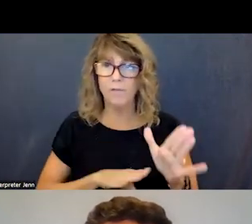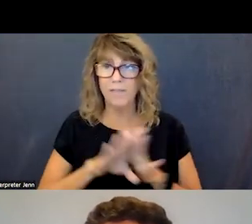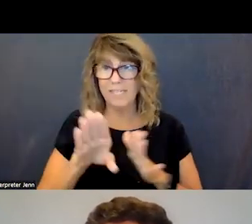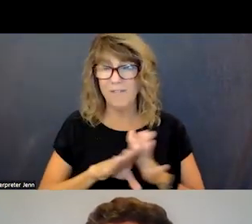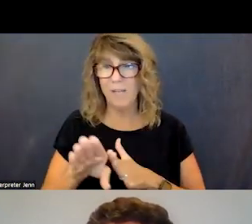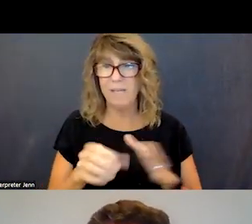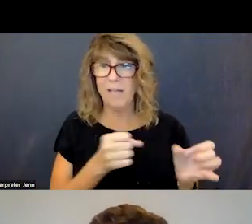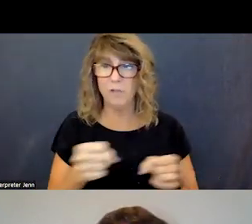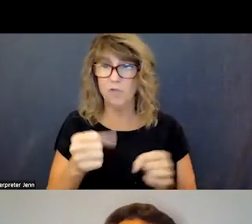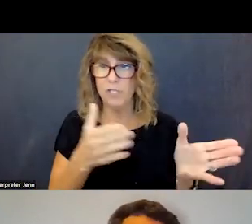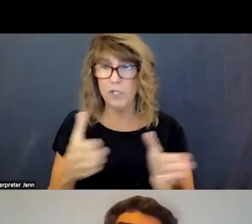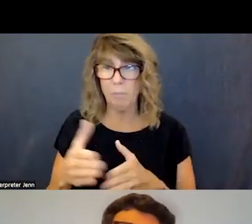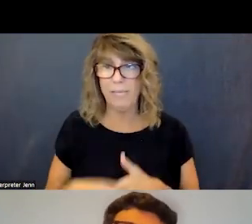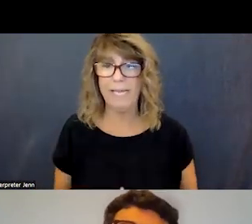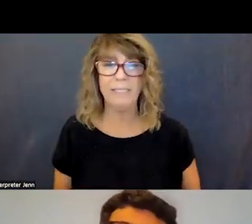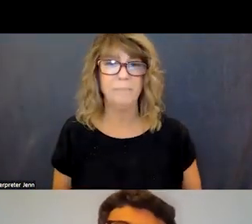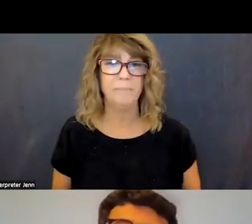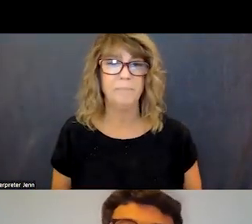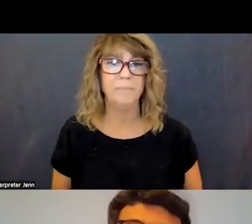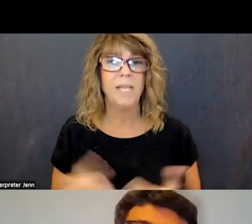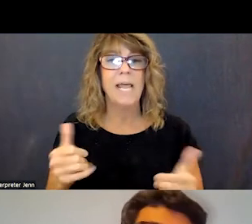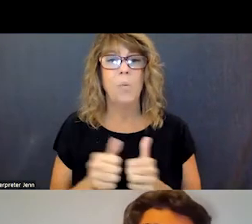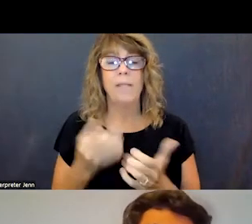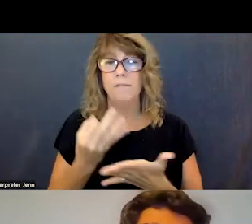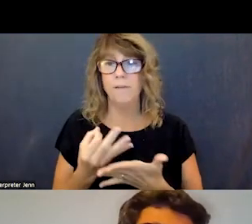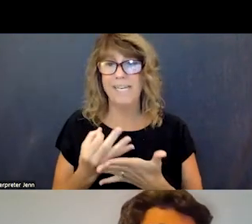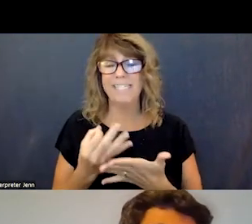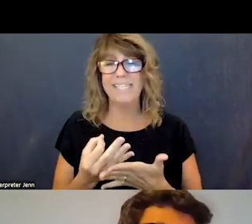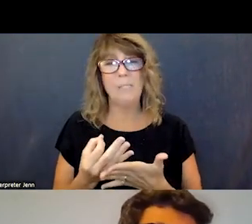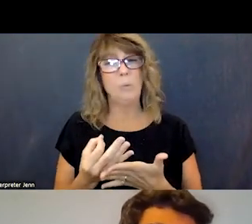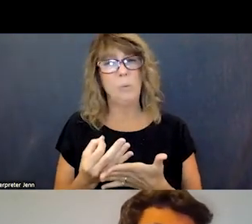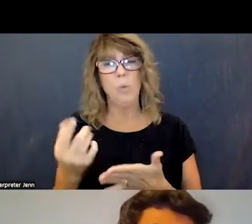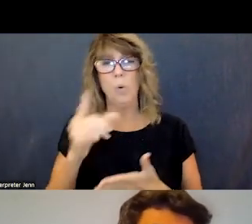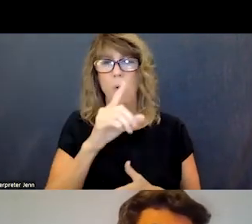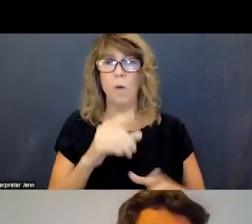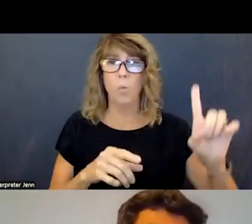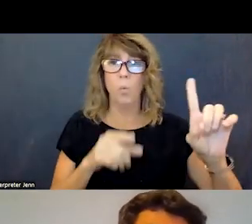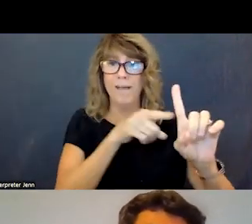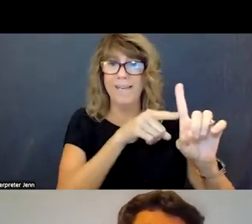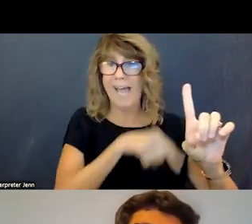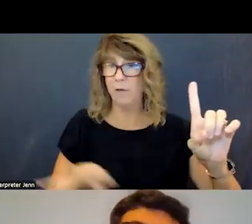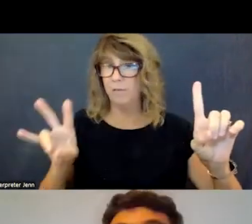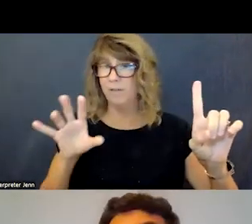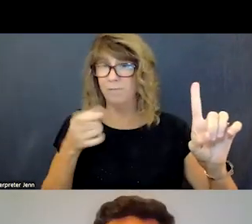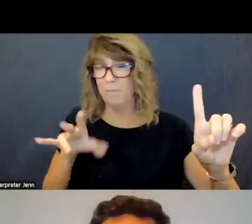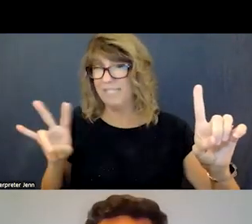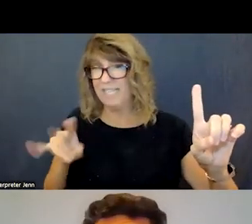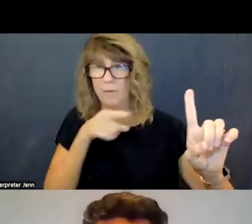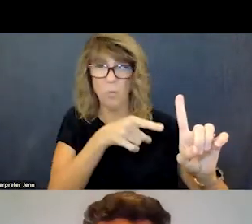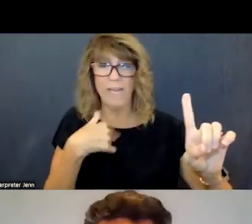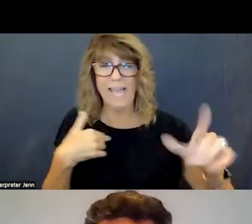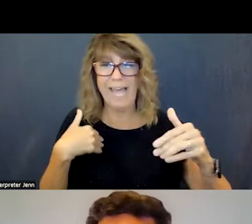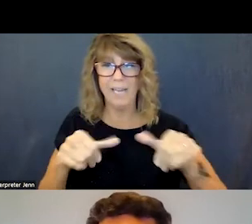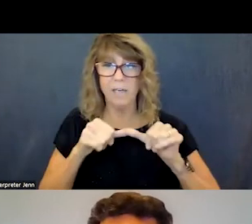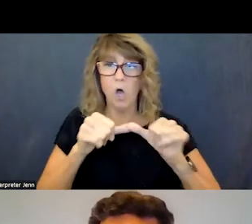strategic plan. In terms of financing, we found only about 1 in 7 of our respondents said they had established a long-term budget for the